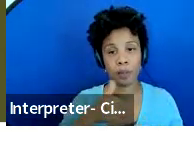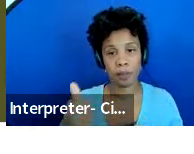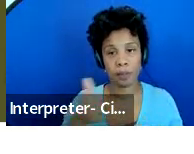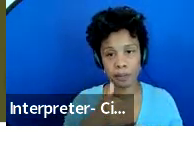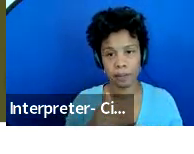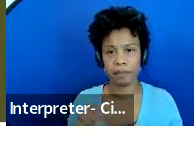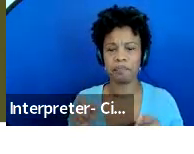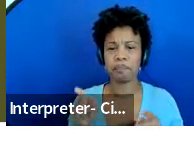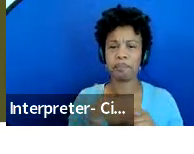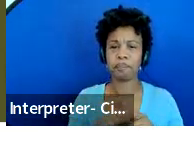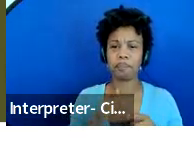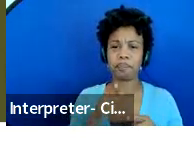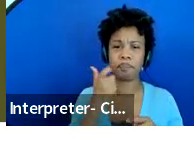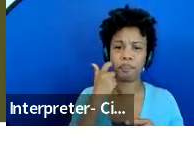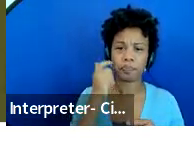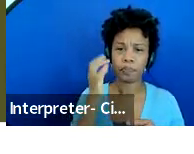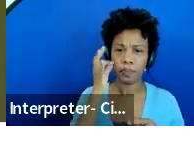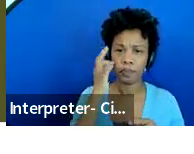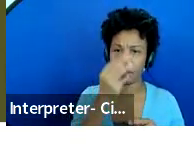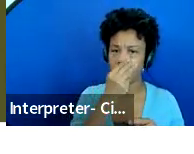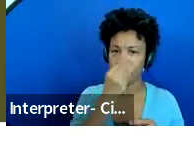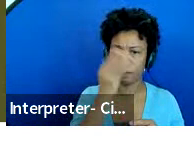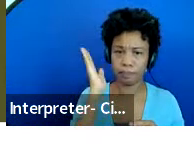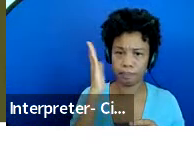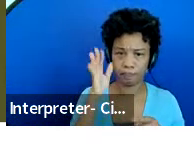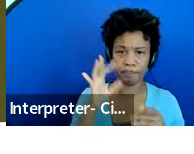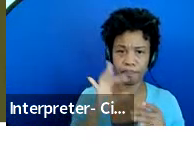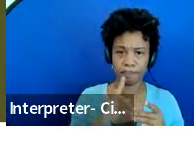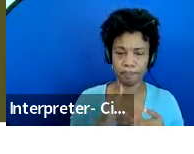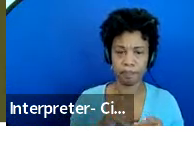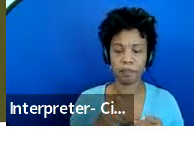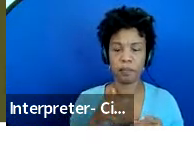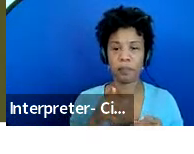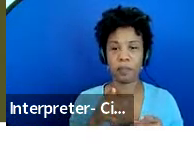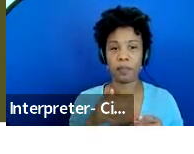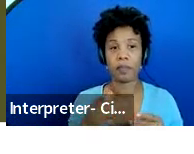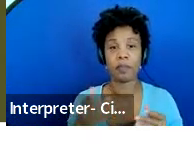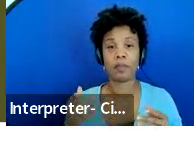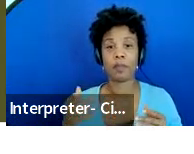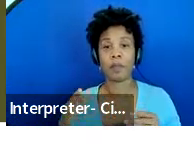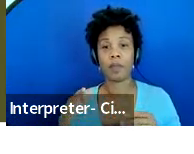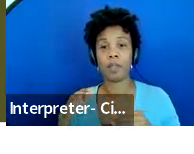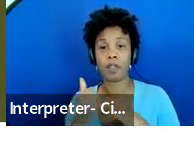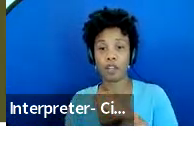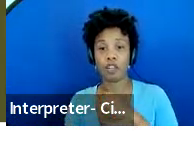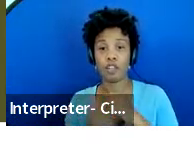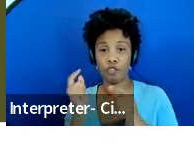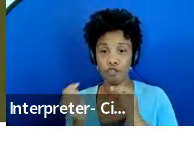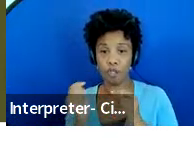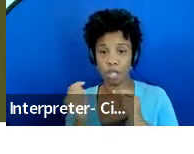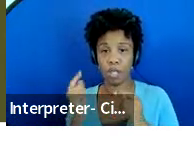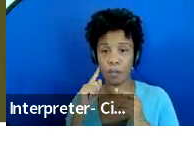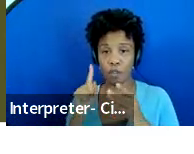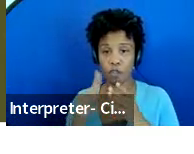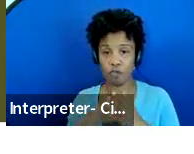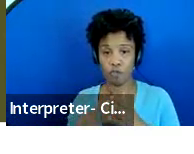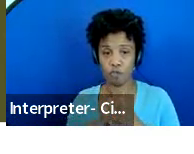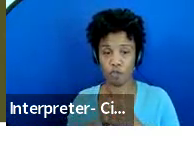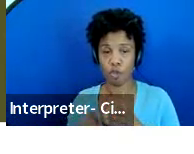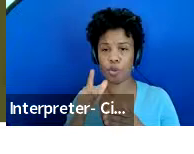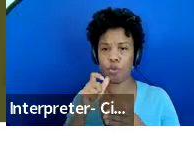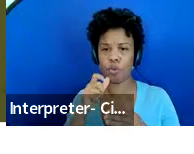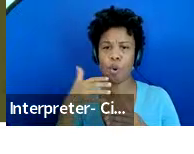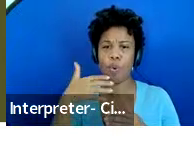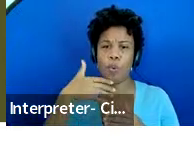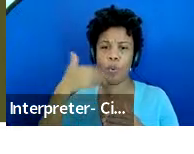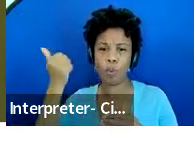this in his presentation. In the context of Trinidad, for research I would have conducted with working age and older persons with